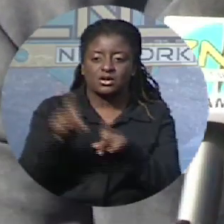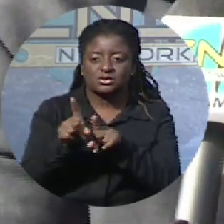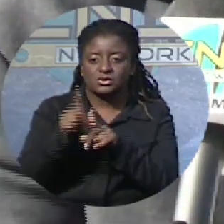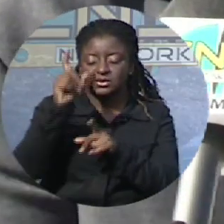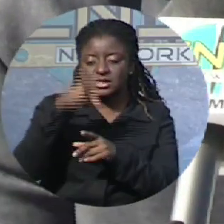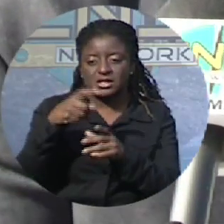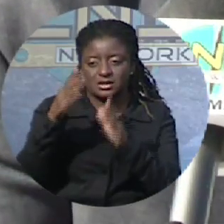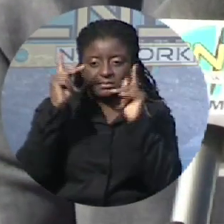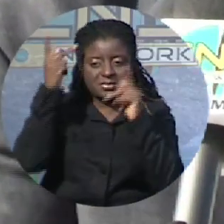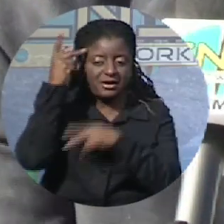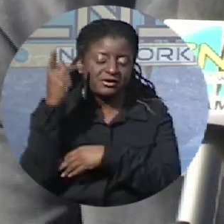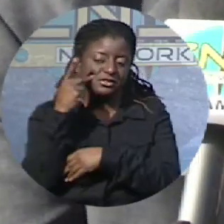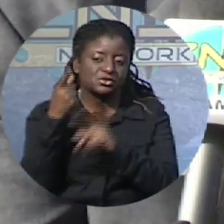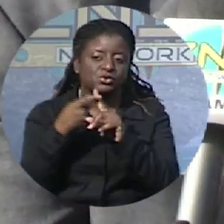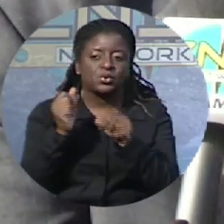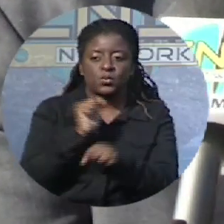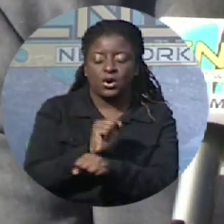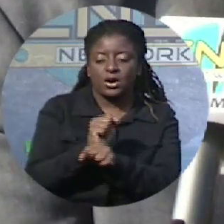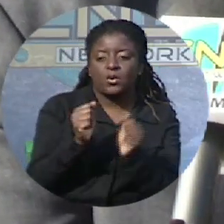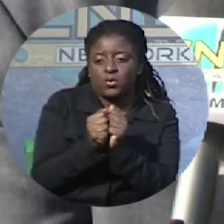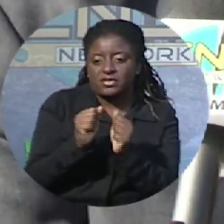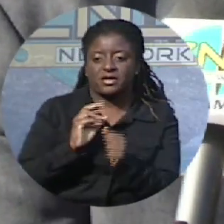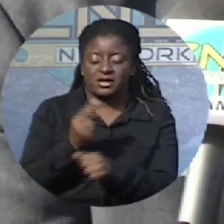us. Make sure that your child